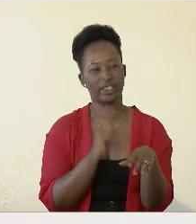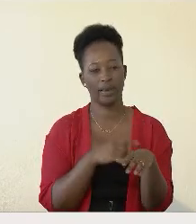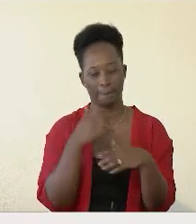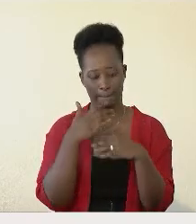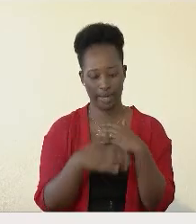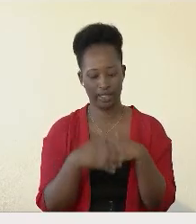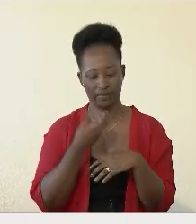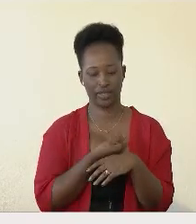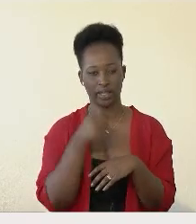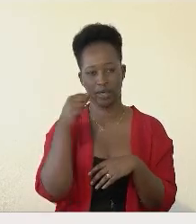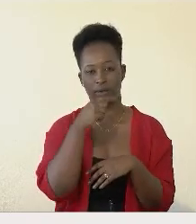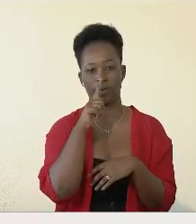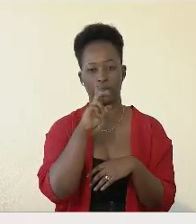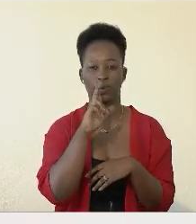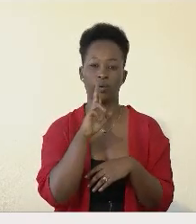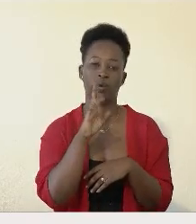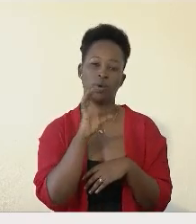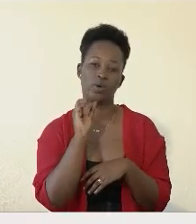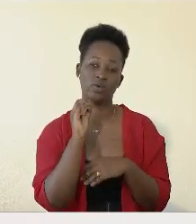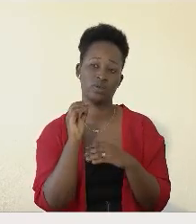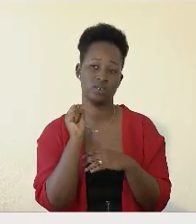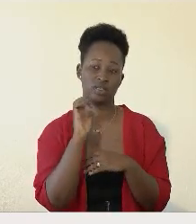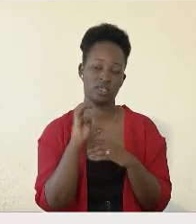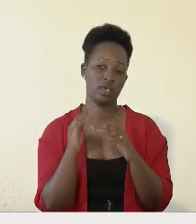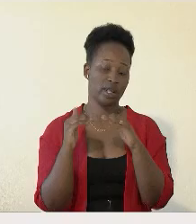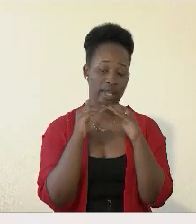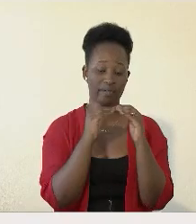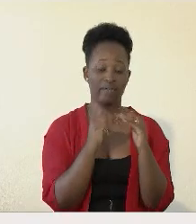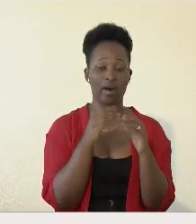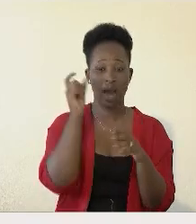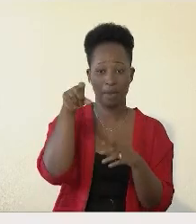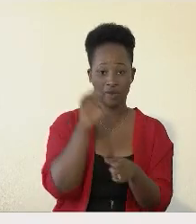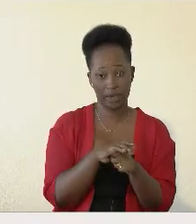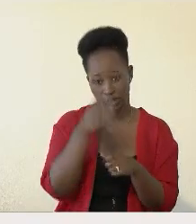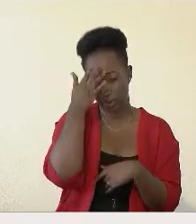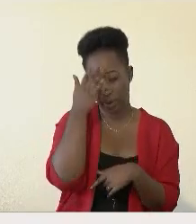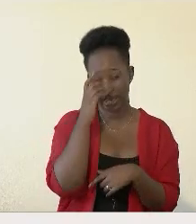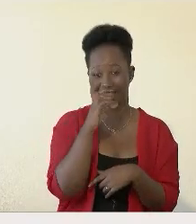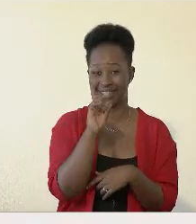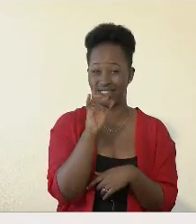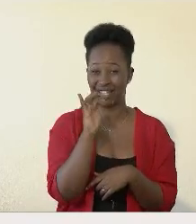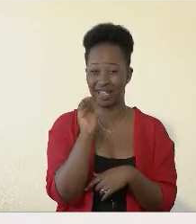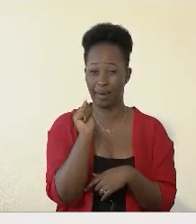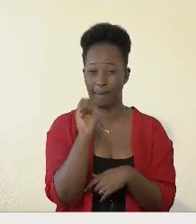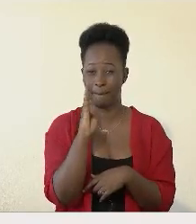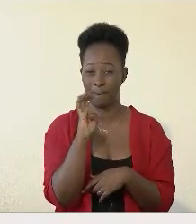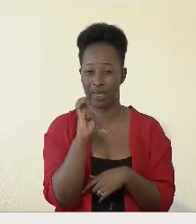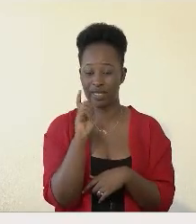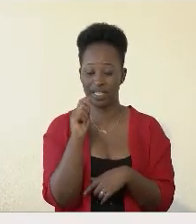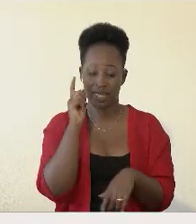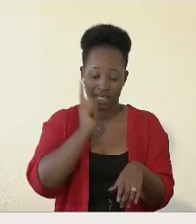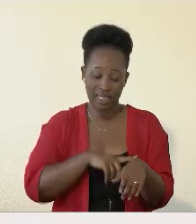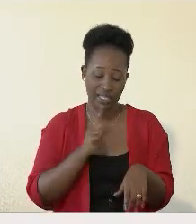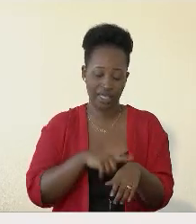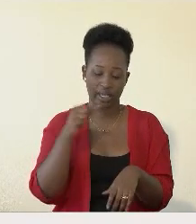many people who are suffering from diabetes. That is a condition when the glucose level in the blood is very high. And what